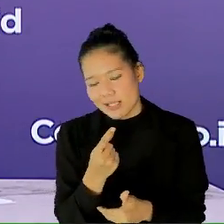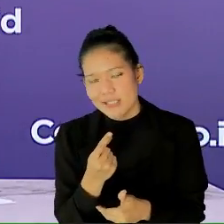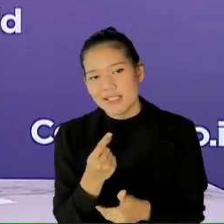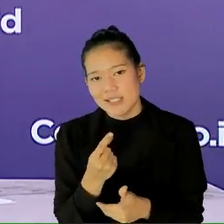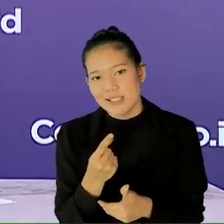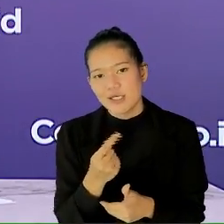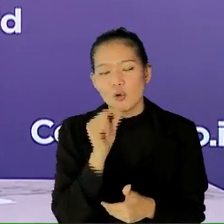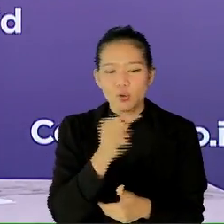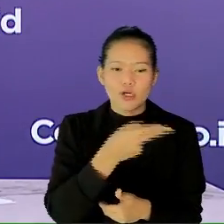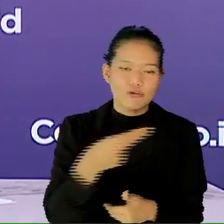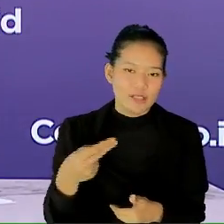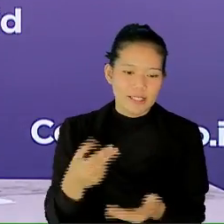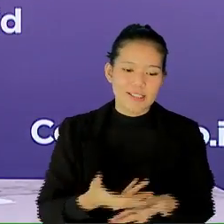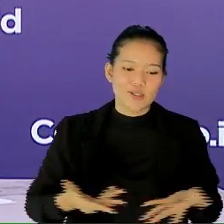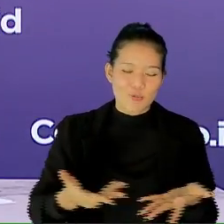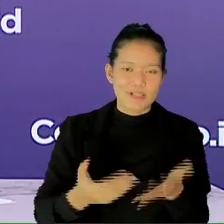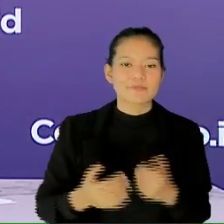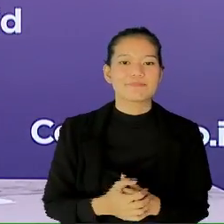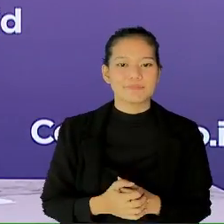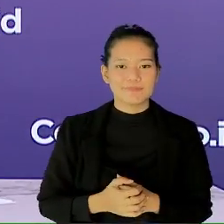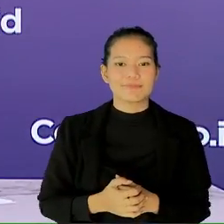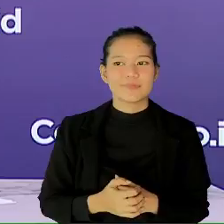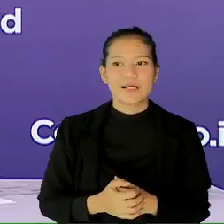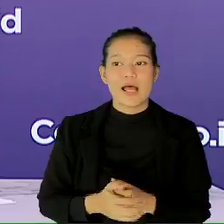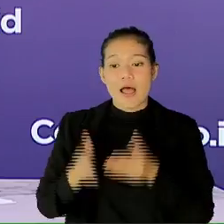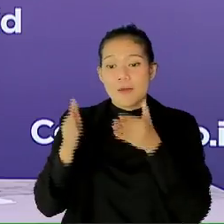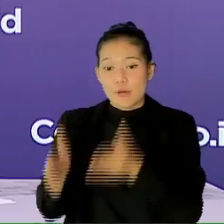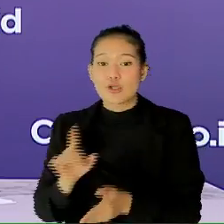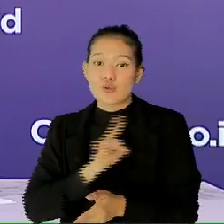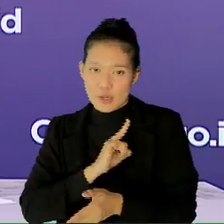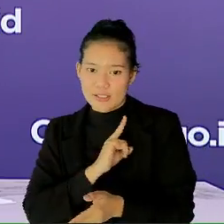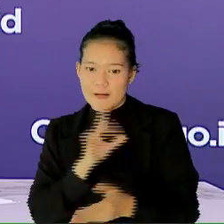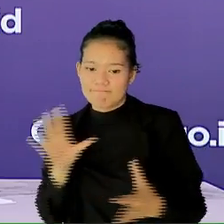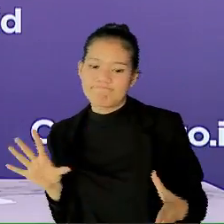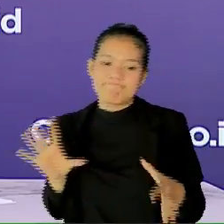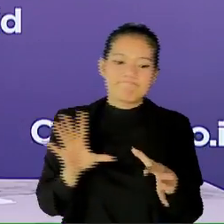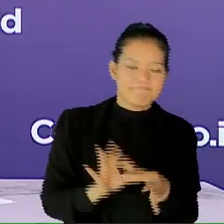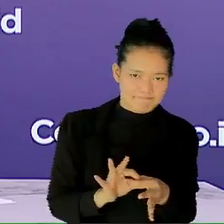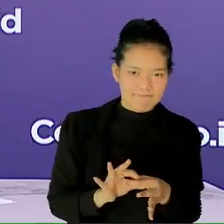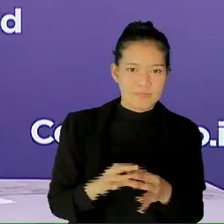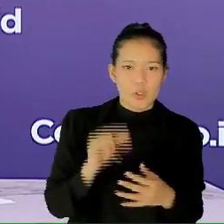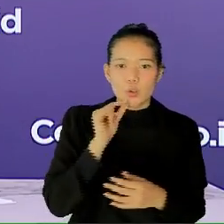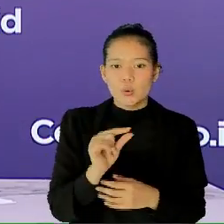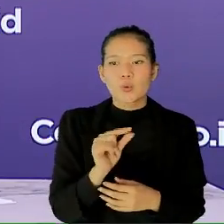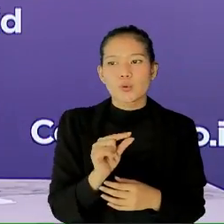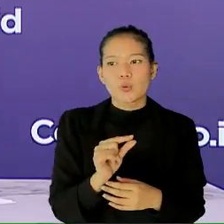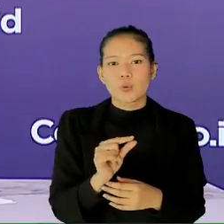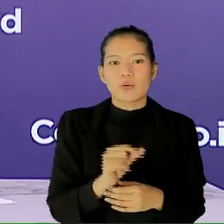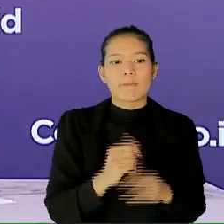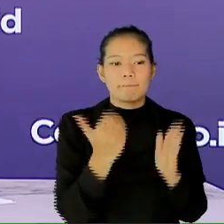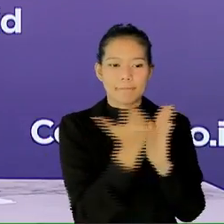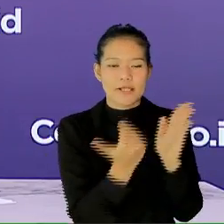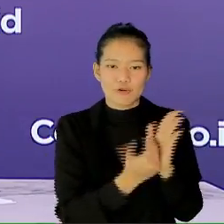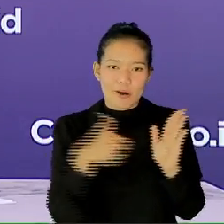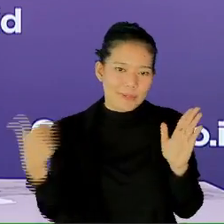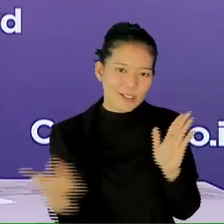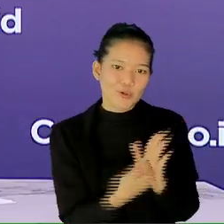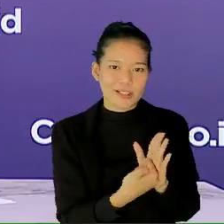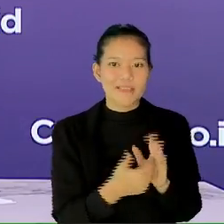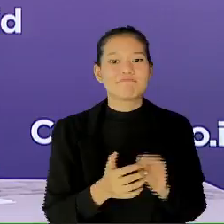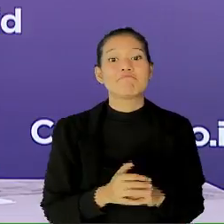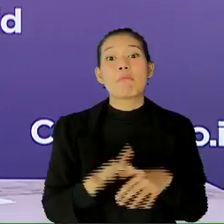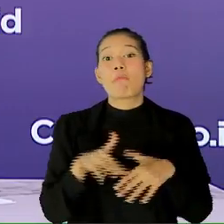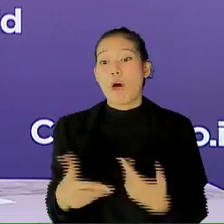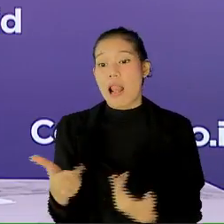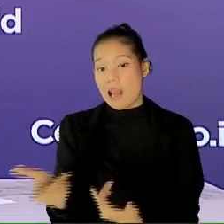to the Indonesia, and the private sector to participate in implementing the policy, while